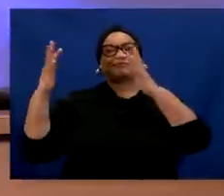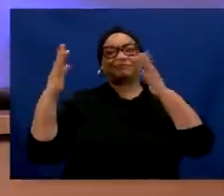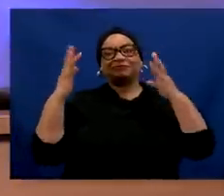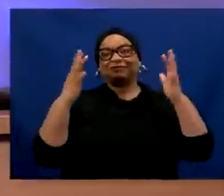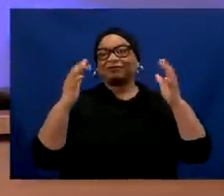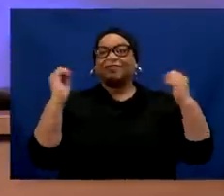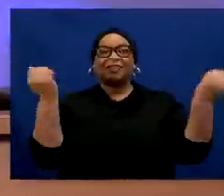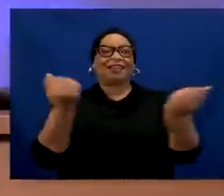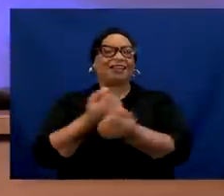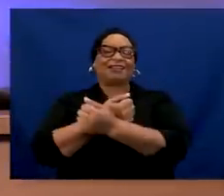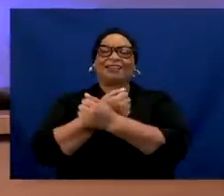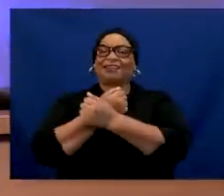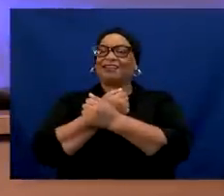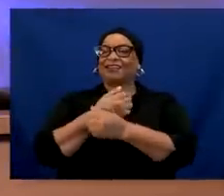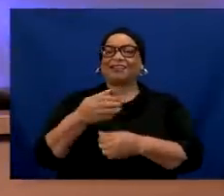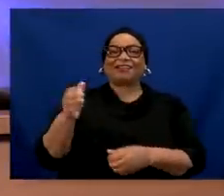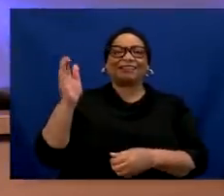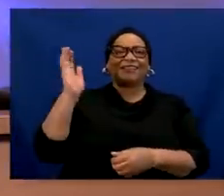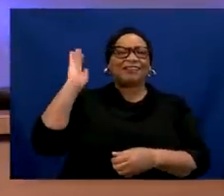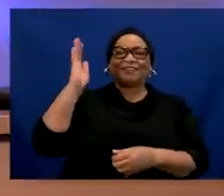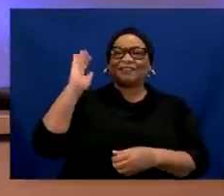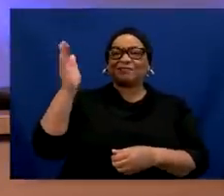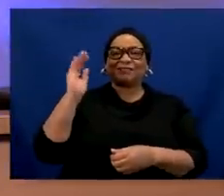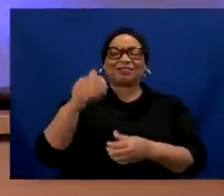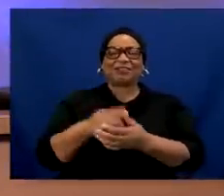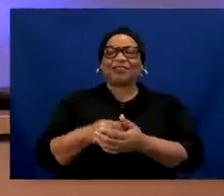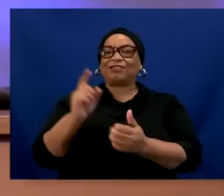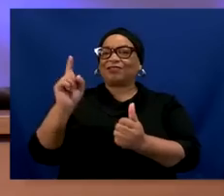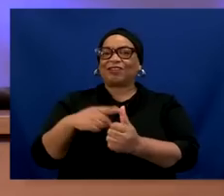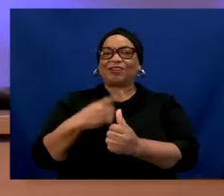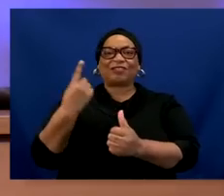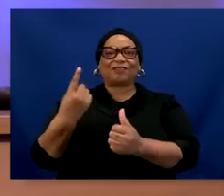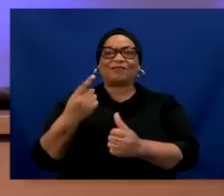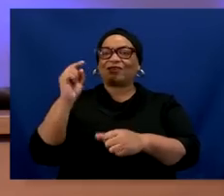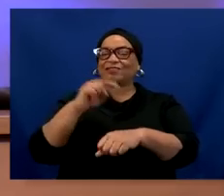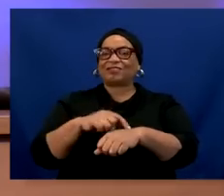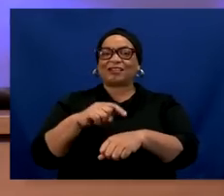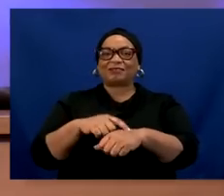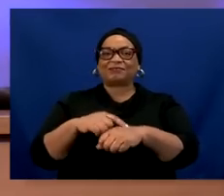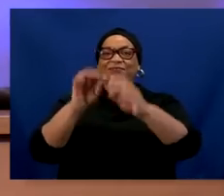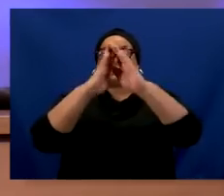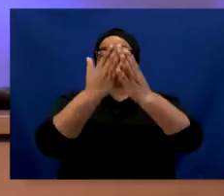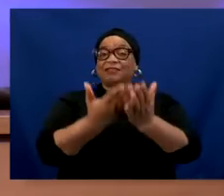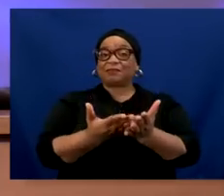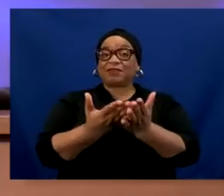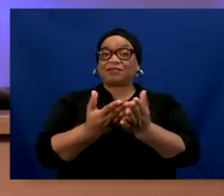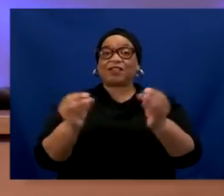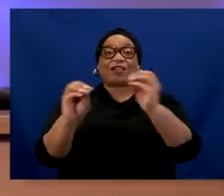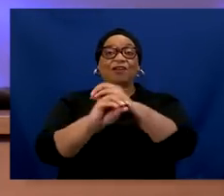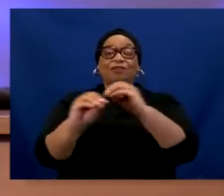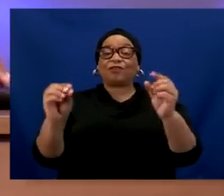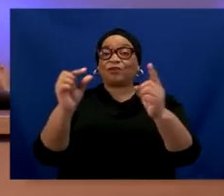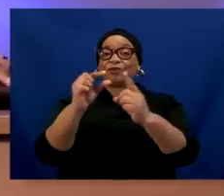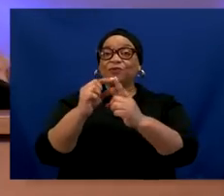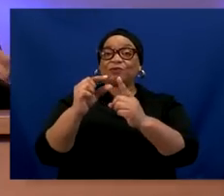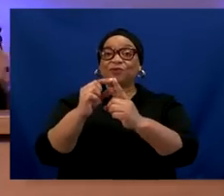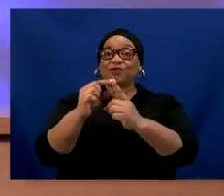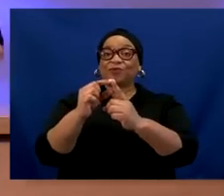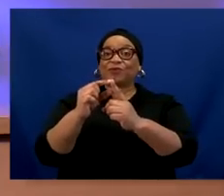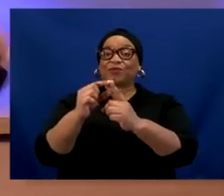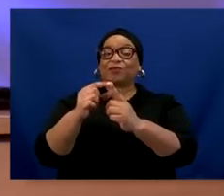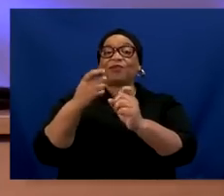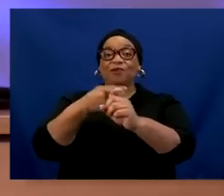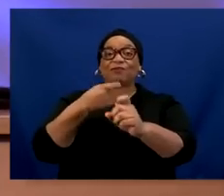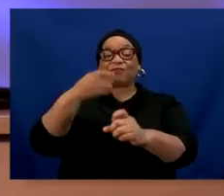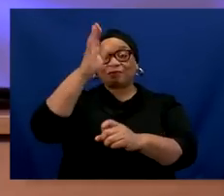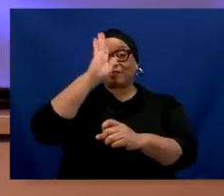I love preaching to this church. I love because y'all get it on the first try. I said the Bible says no word from God will ever